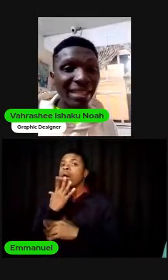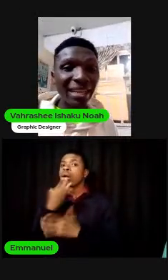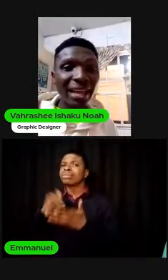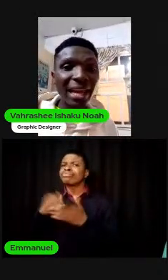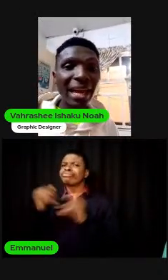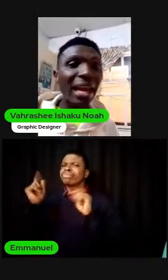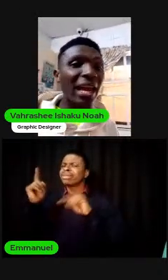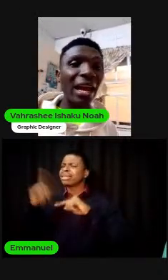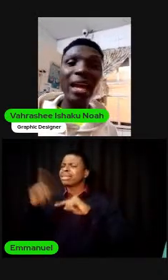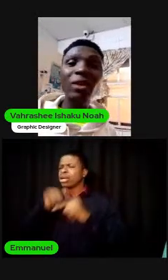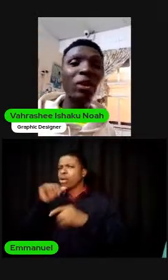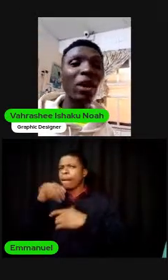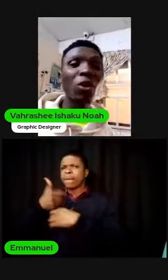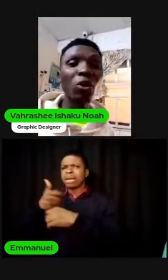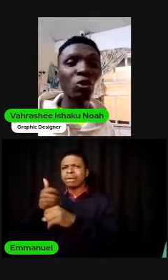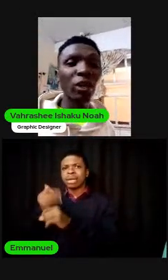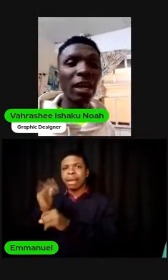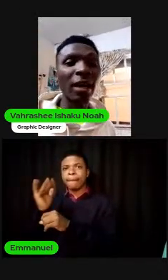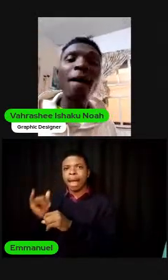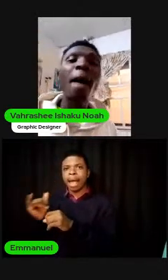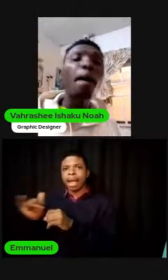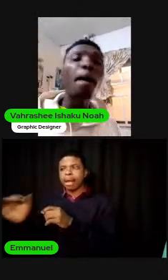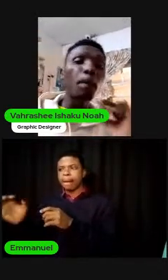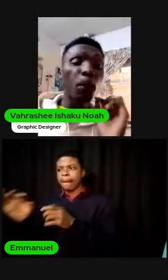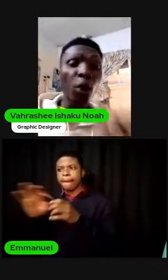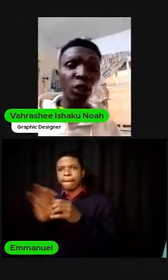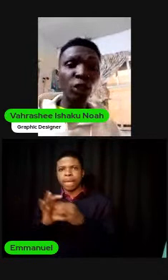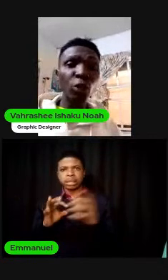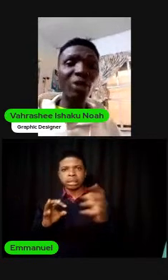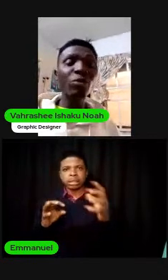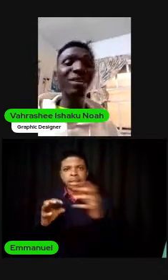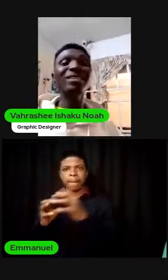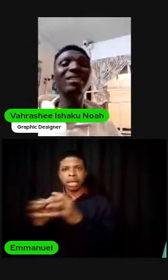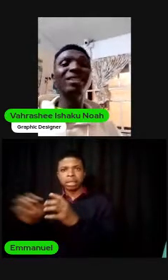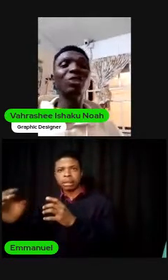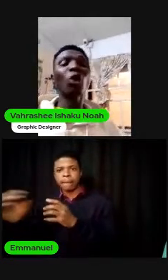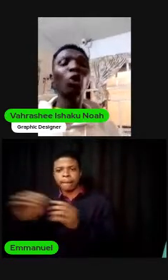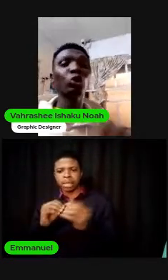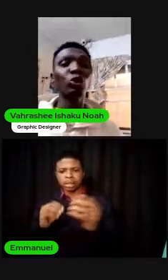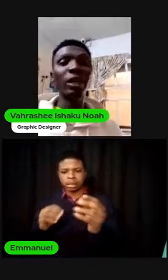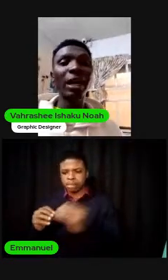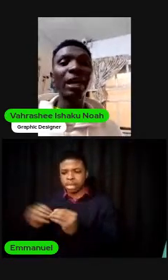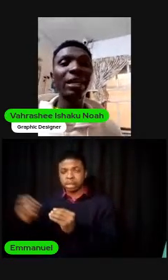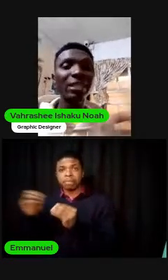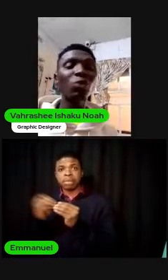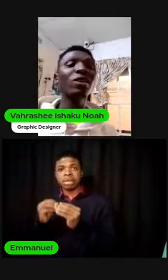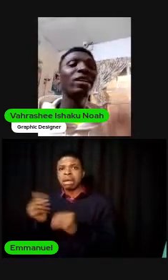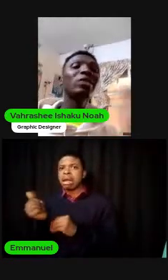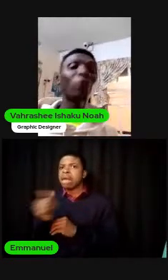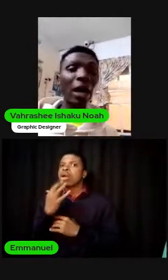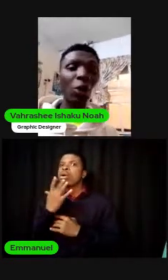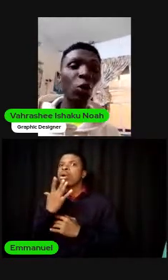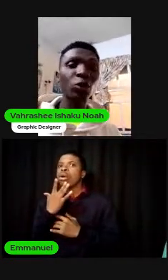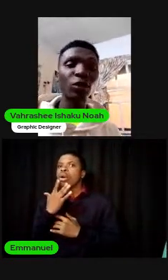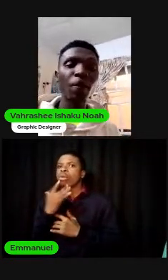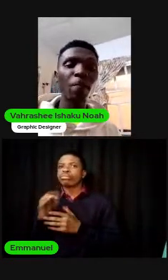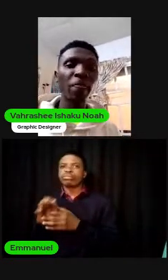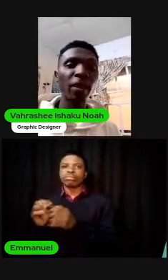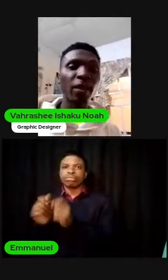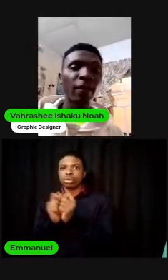mixing any other color together. But when you mix these colors together, they will create other